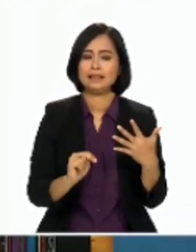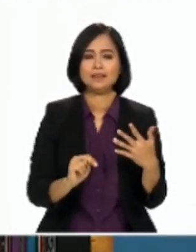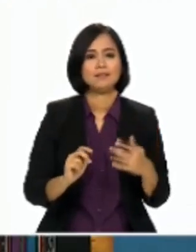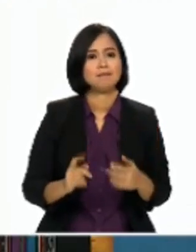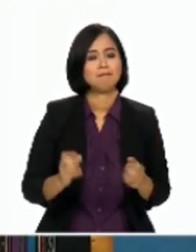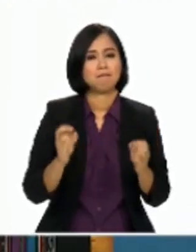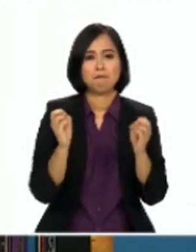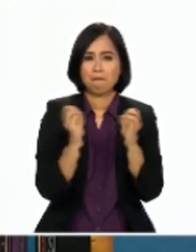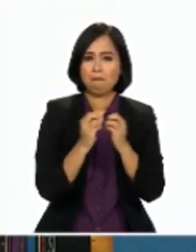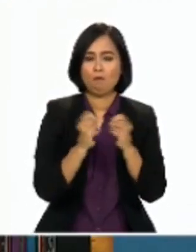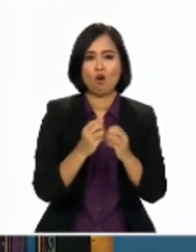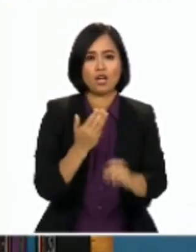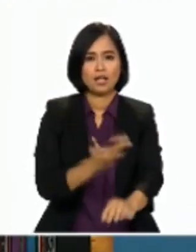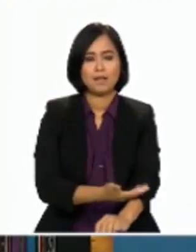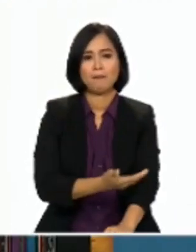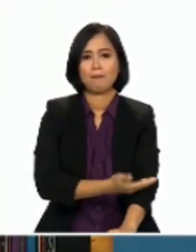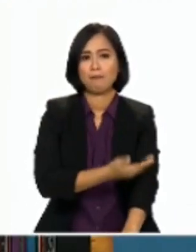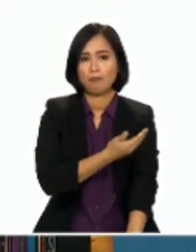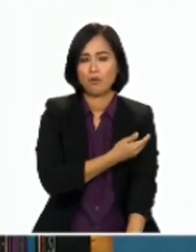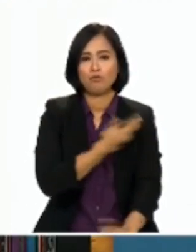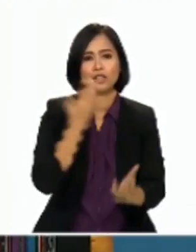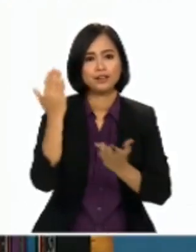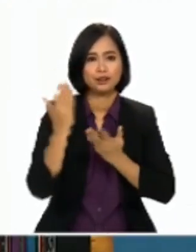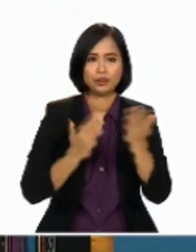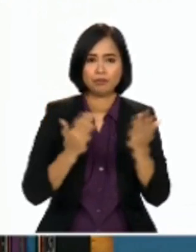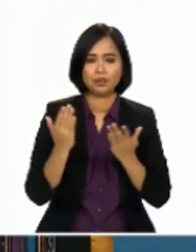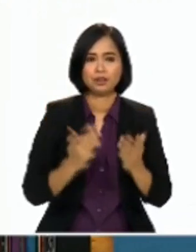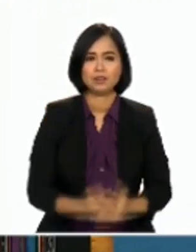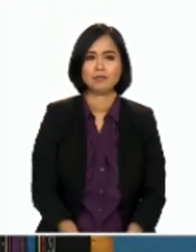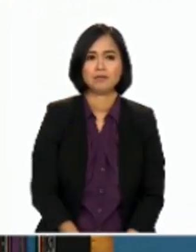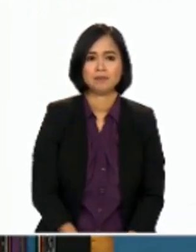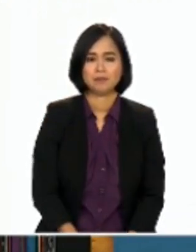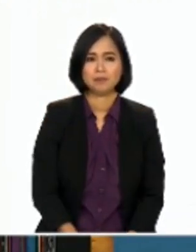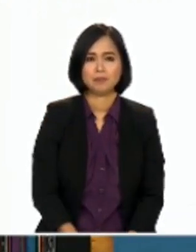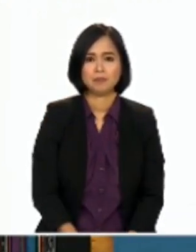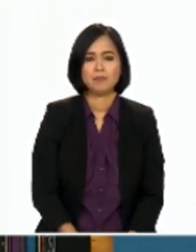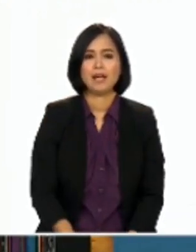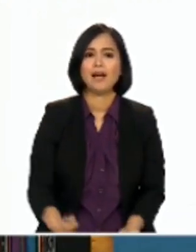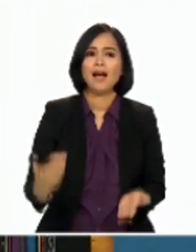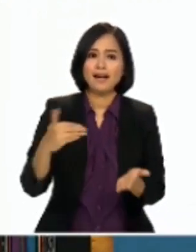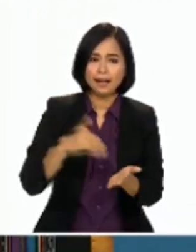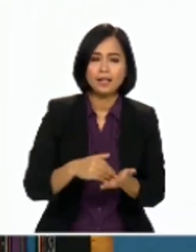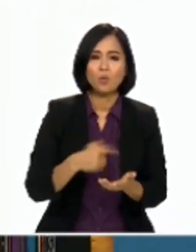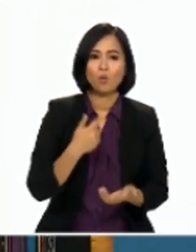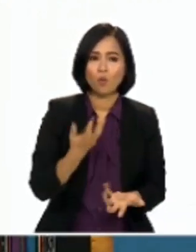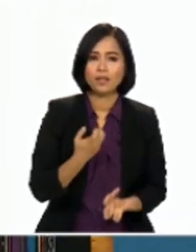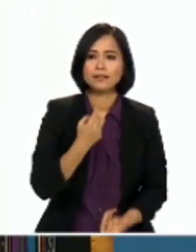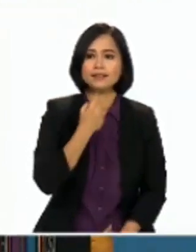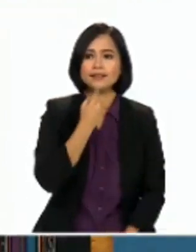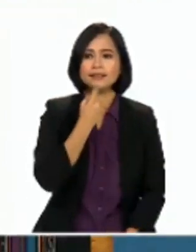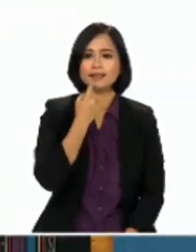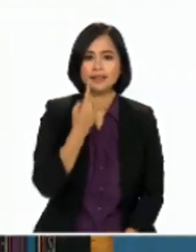drastically improve their service. I reiterate my government, my directive